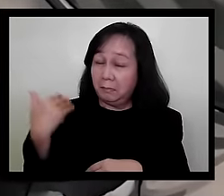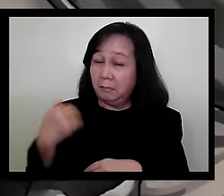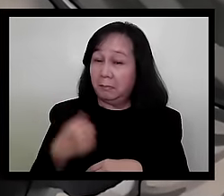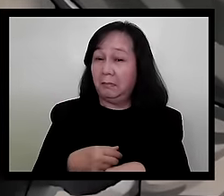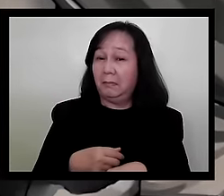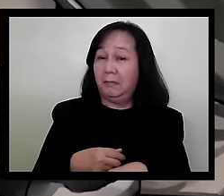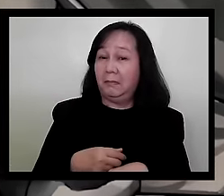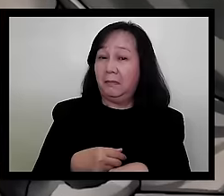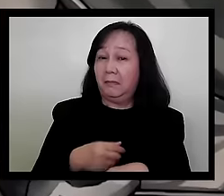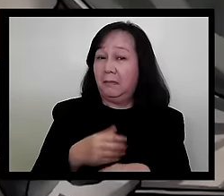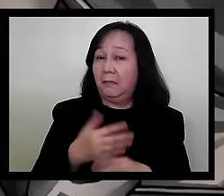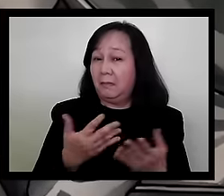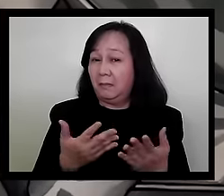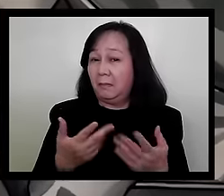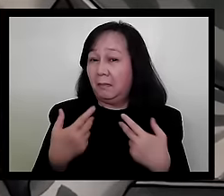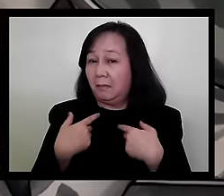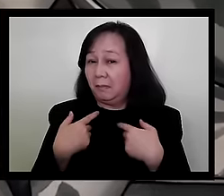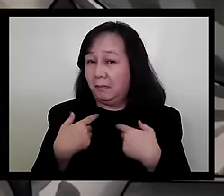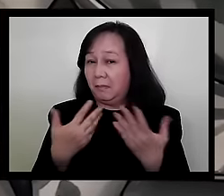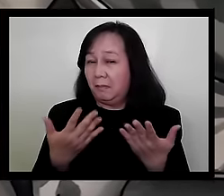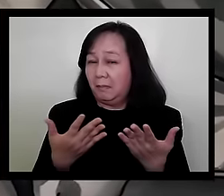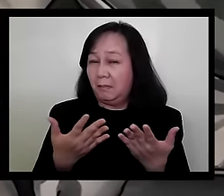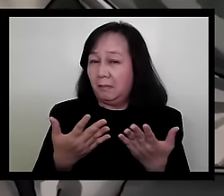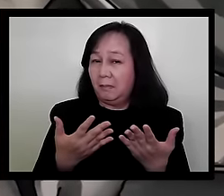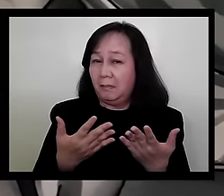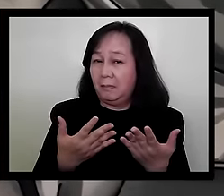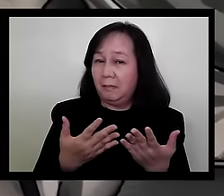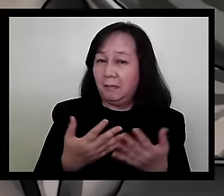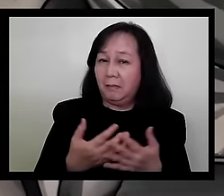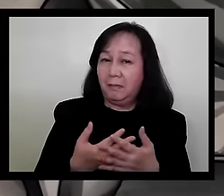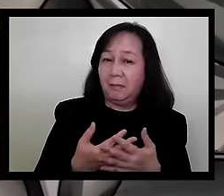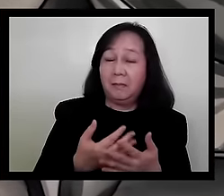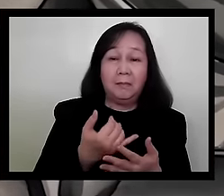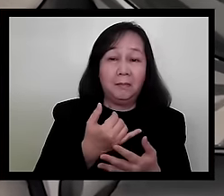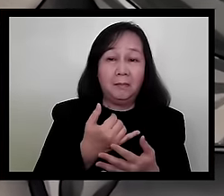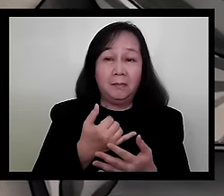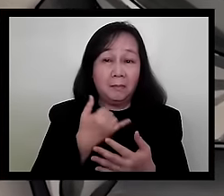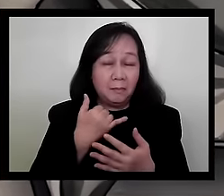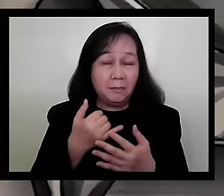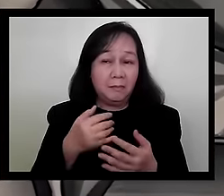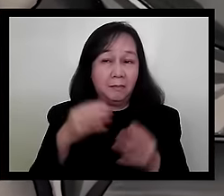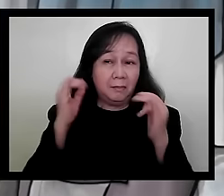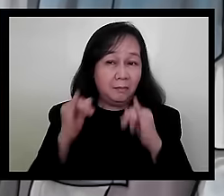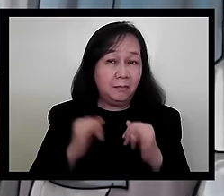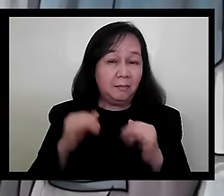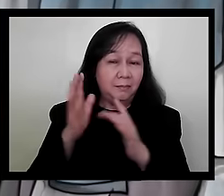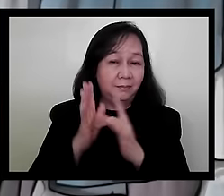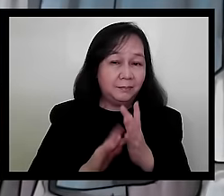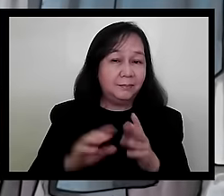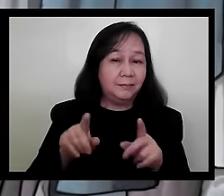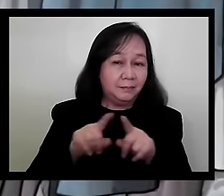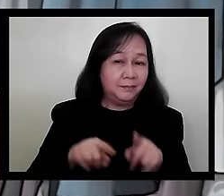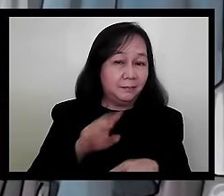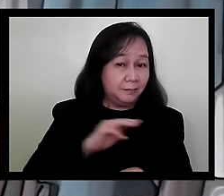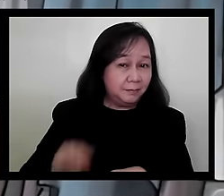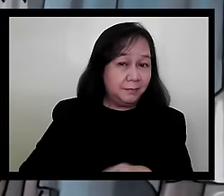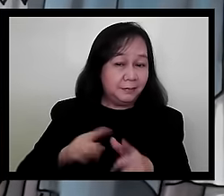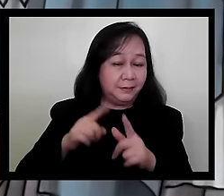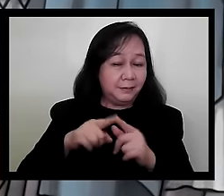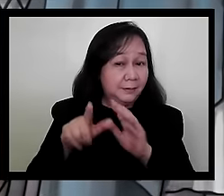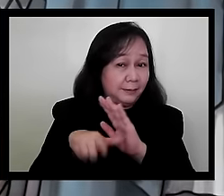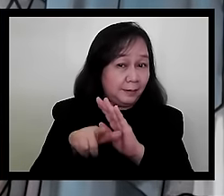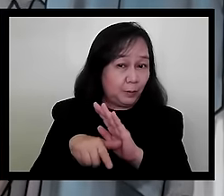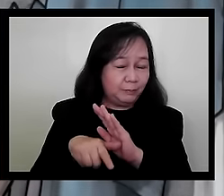who uh had uh a wrong image of Jesus's Messiah and then later on